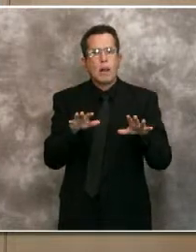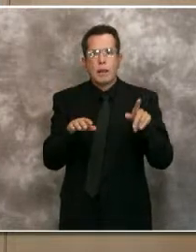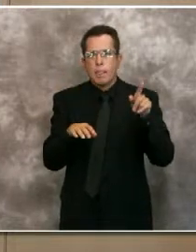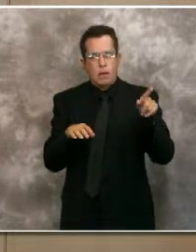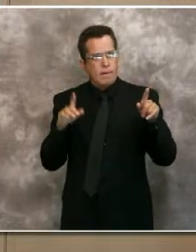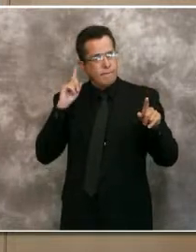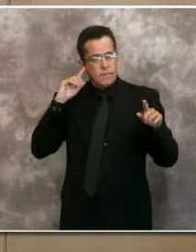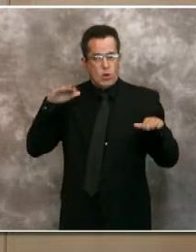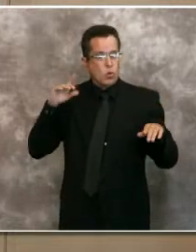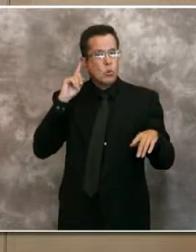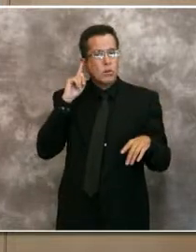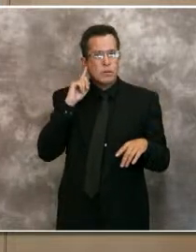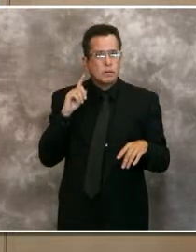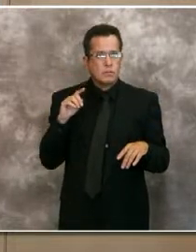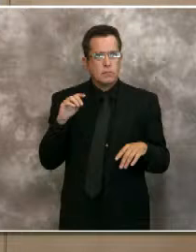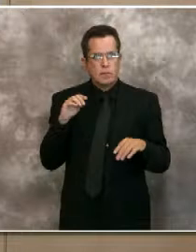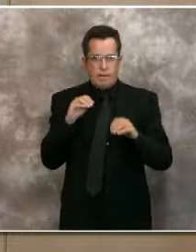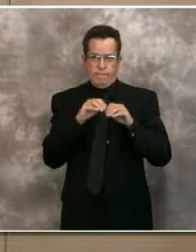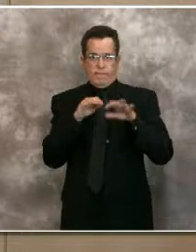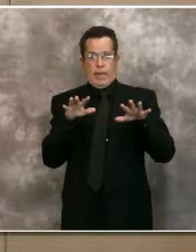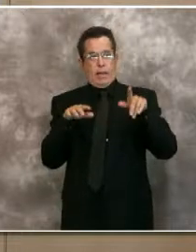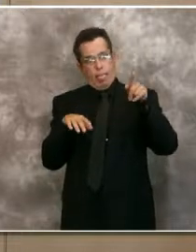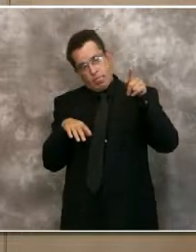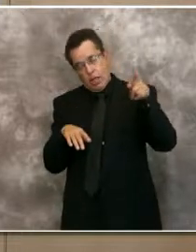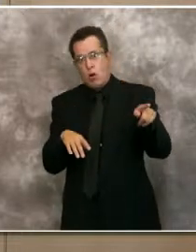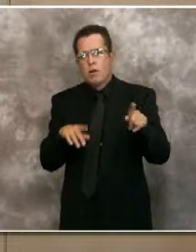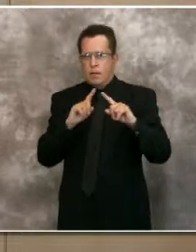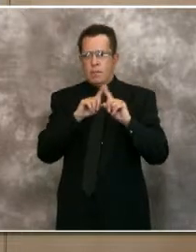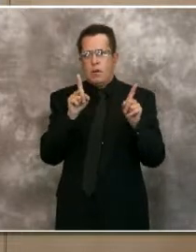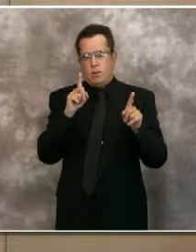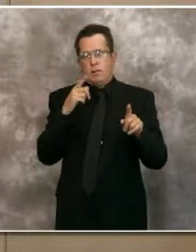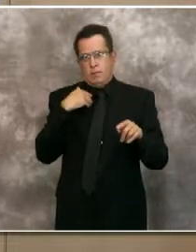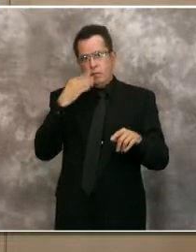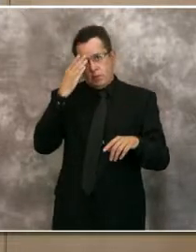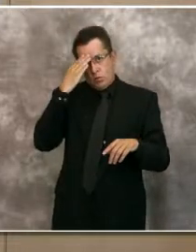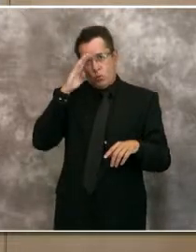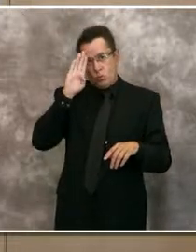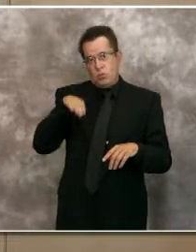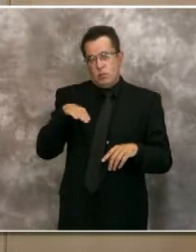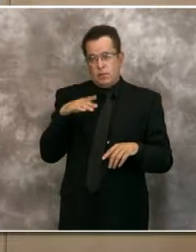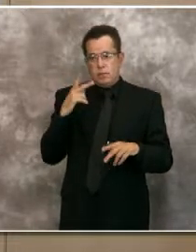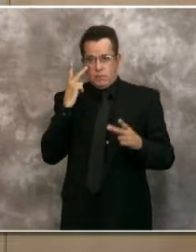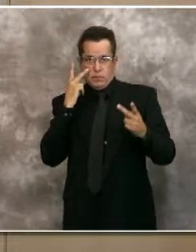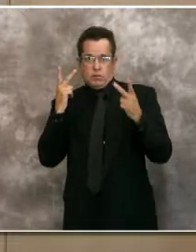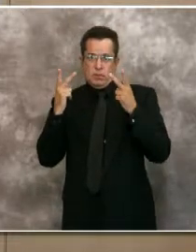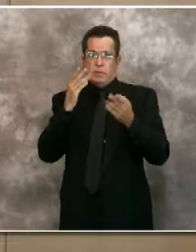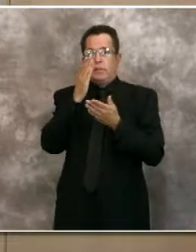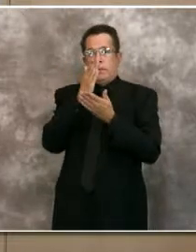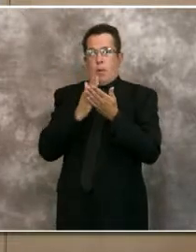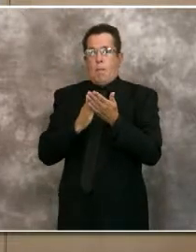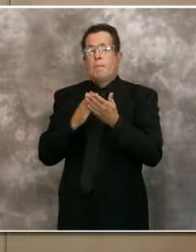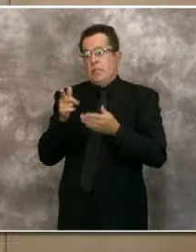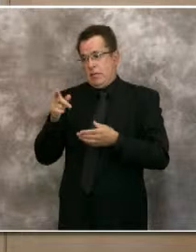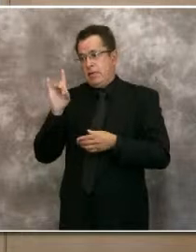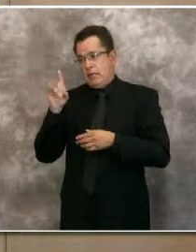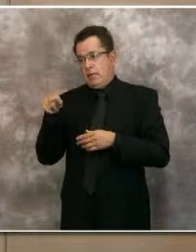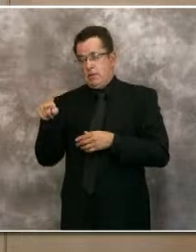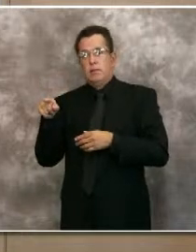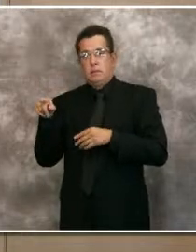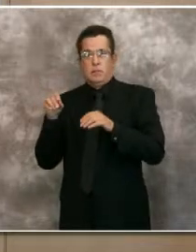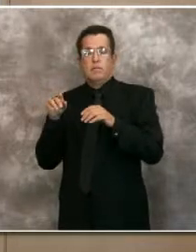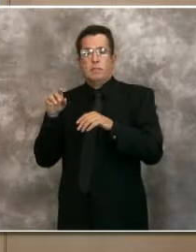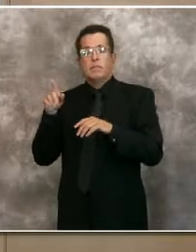where individuals were infected at the protest, but we are aware of some individuals that may have attended